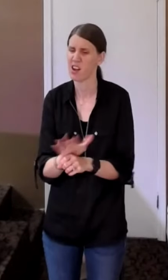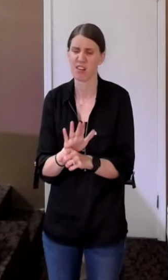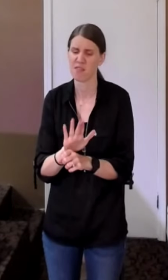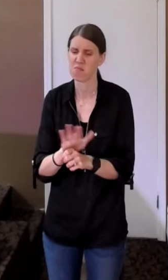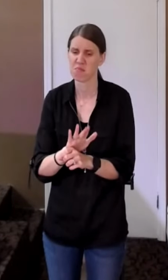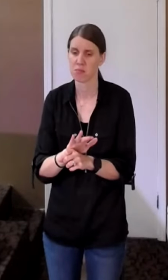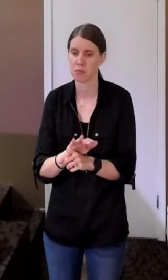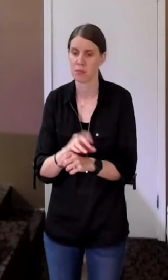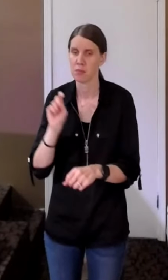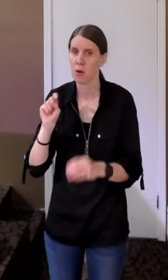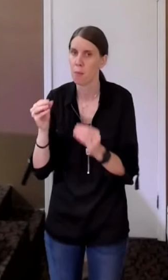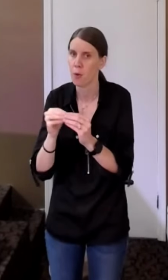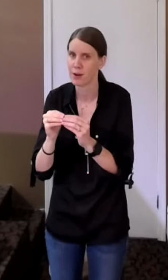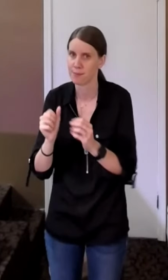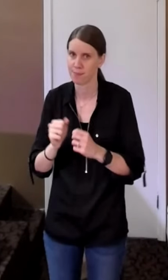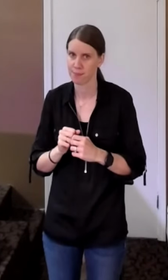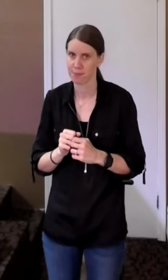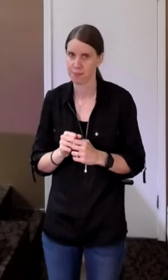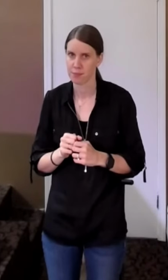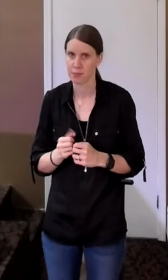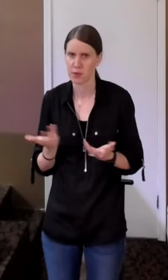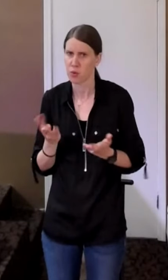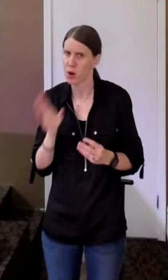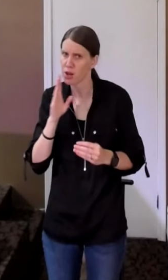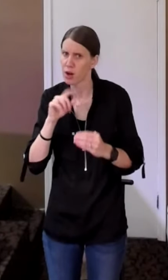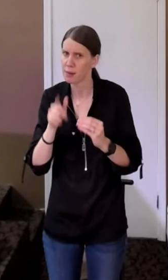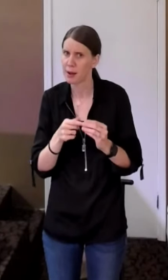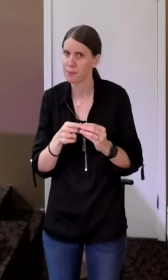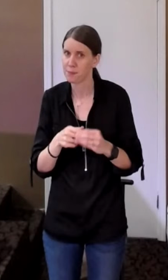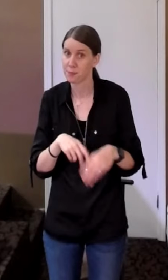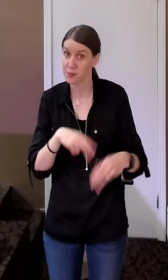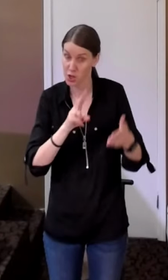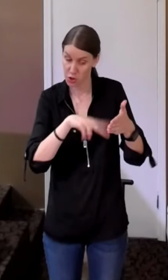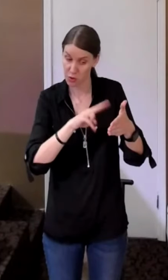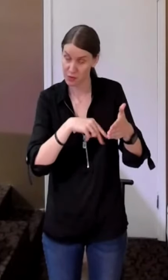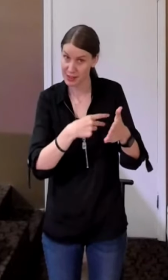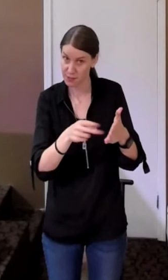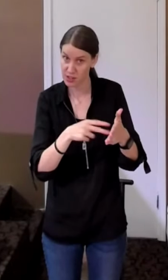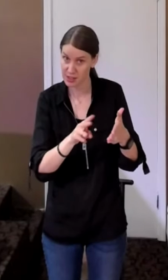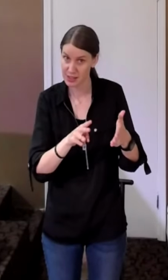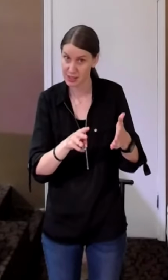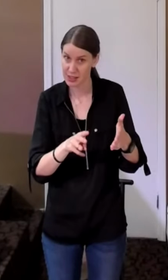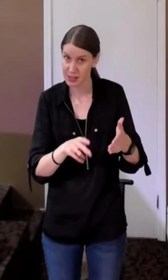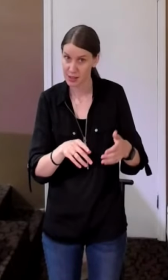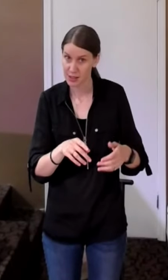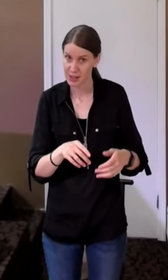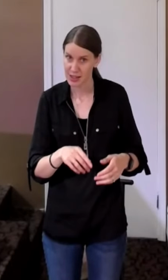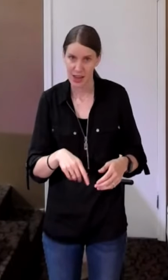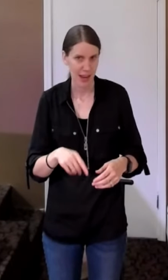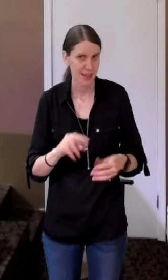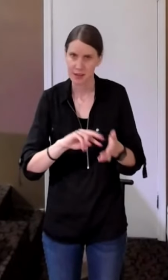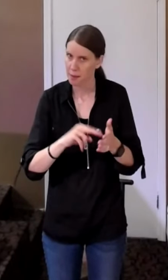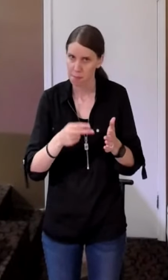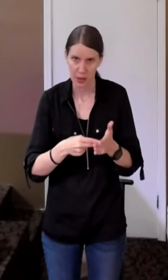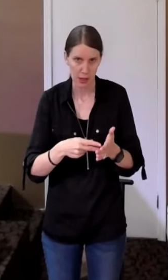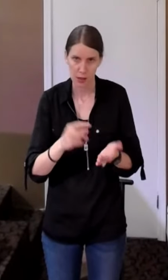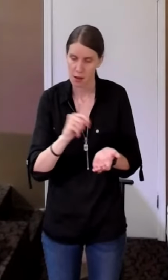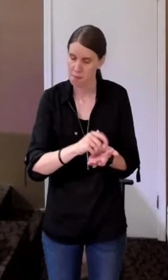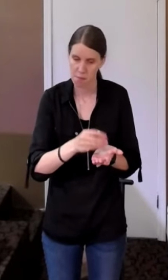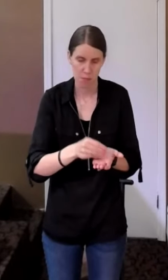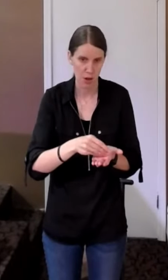You know? Now, what are we talking about? Again, you can tell from what I've been saying, I don't believe that's money and those kind of